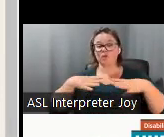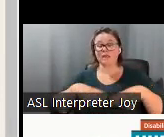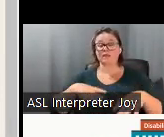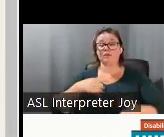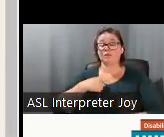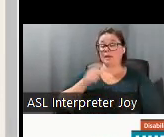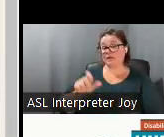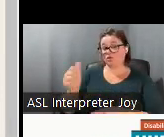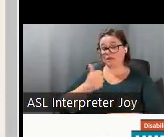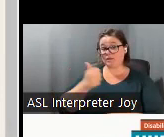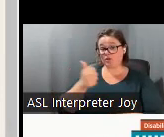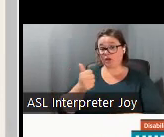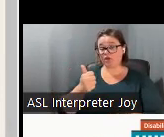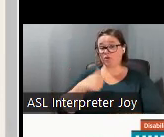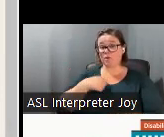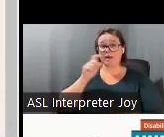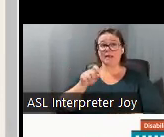transportation? Do I need to be on